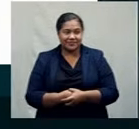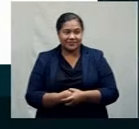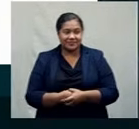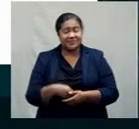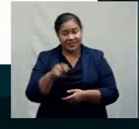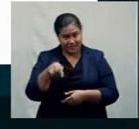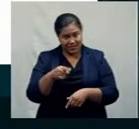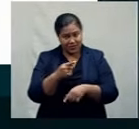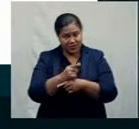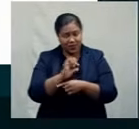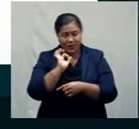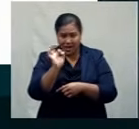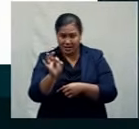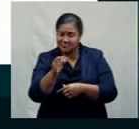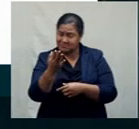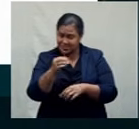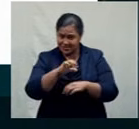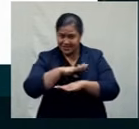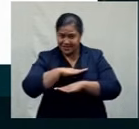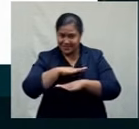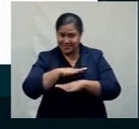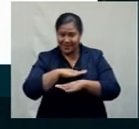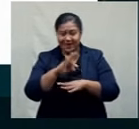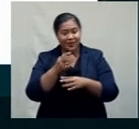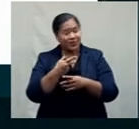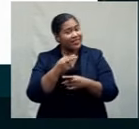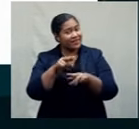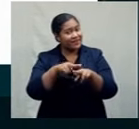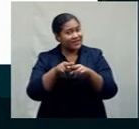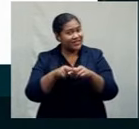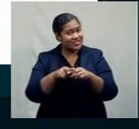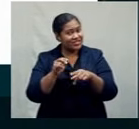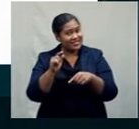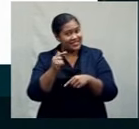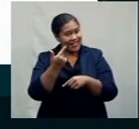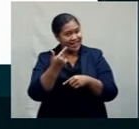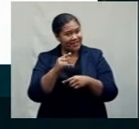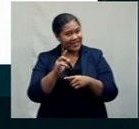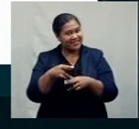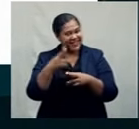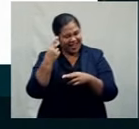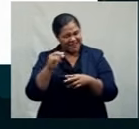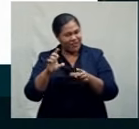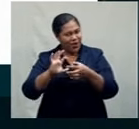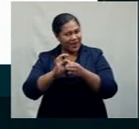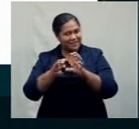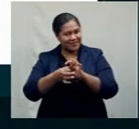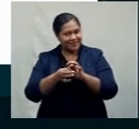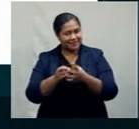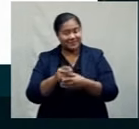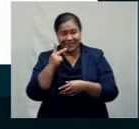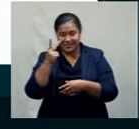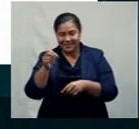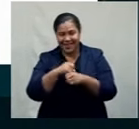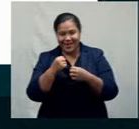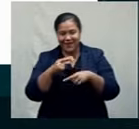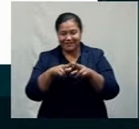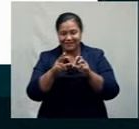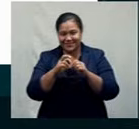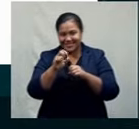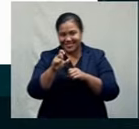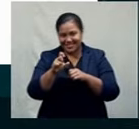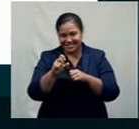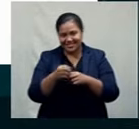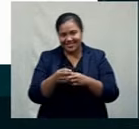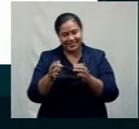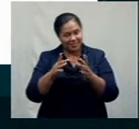This week, we're asking, are you satisfied with the sevens team named for the Olympics? Visit our FBC News website